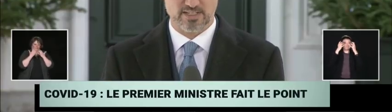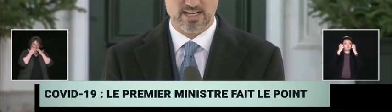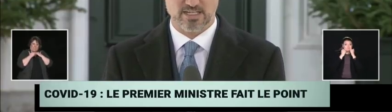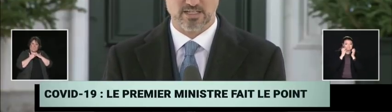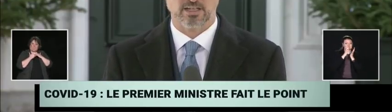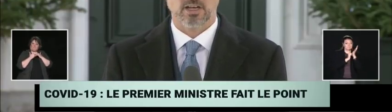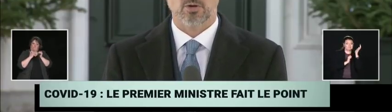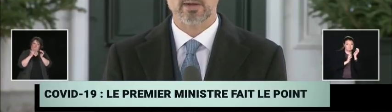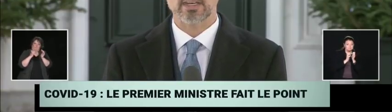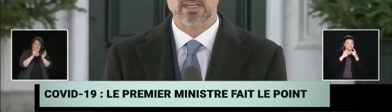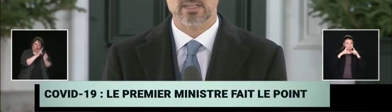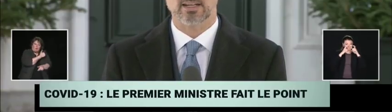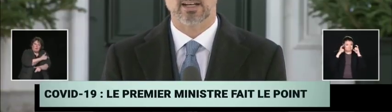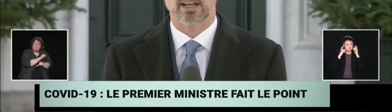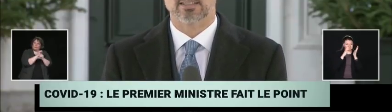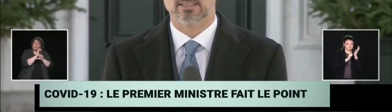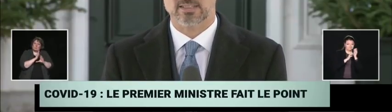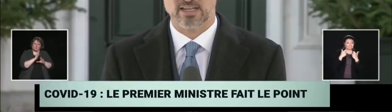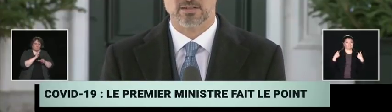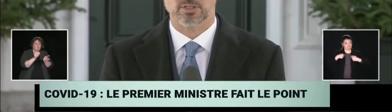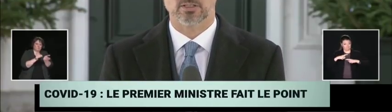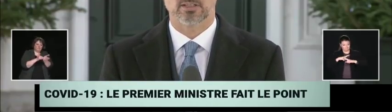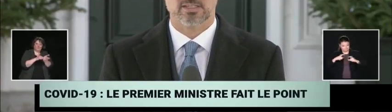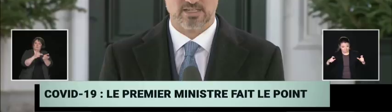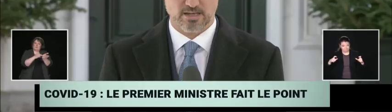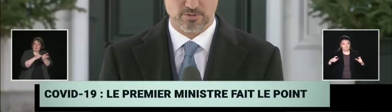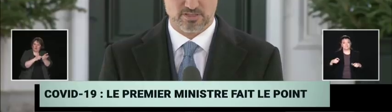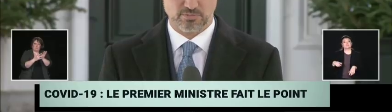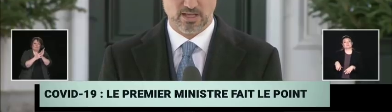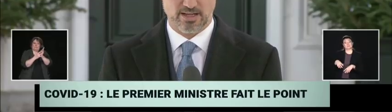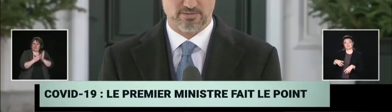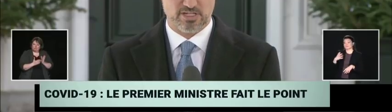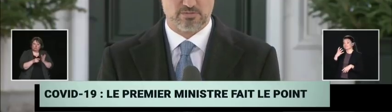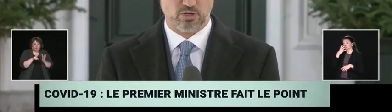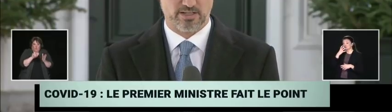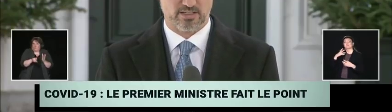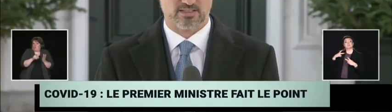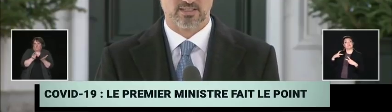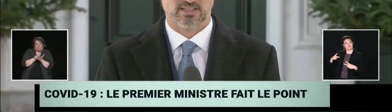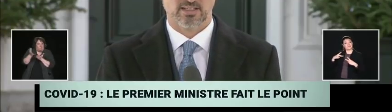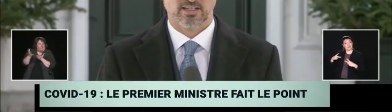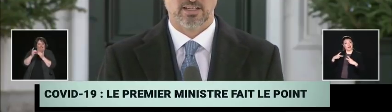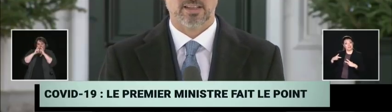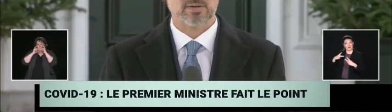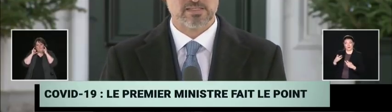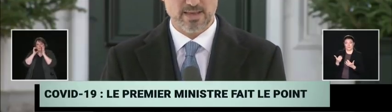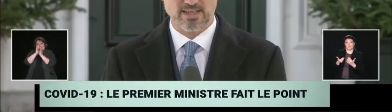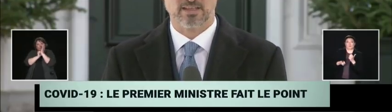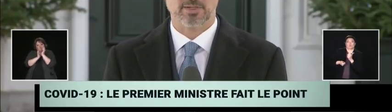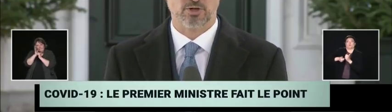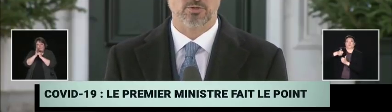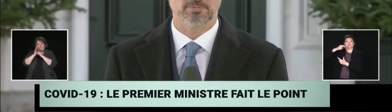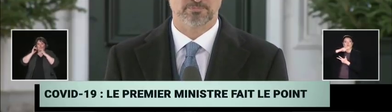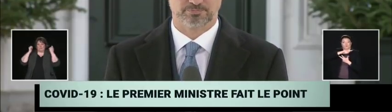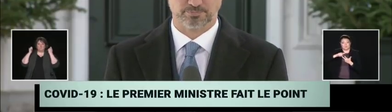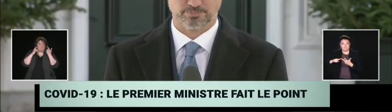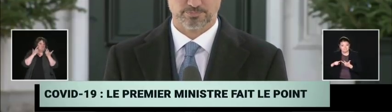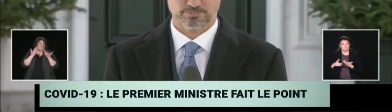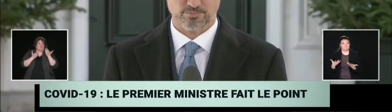with COVID-19, we need a sustainable, stable supply of these products, and that means making them at